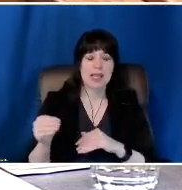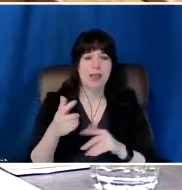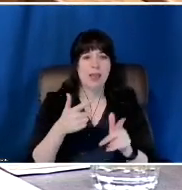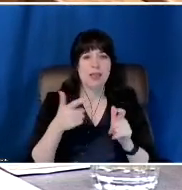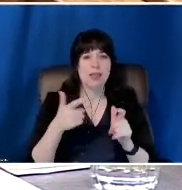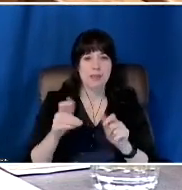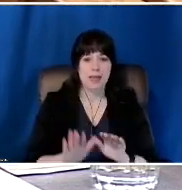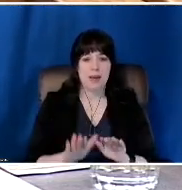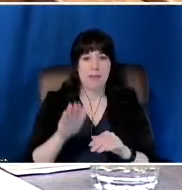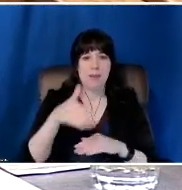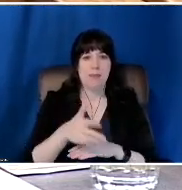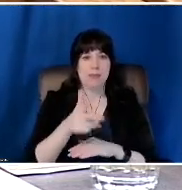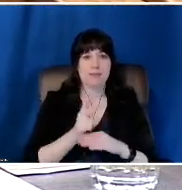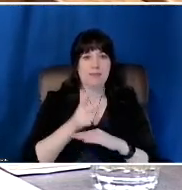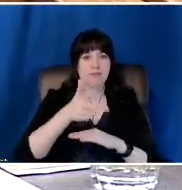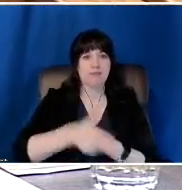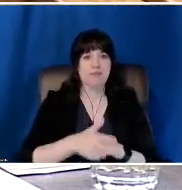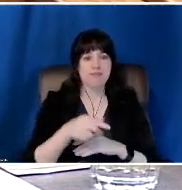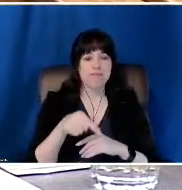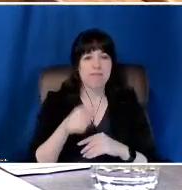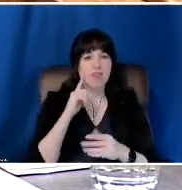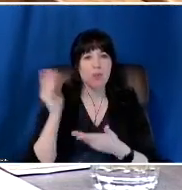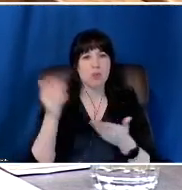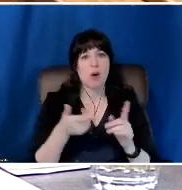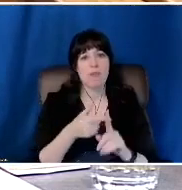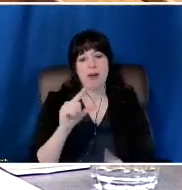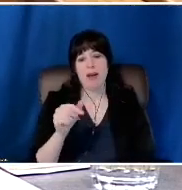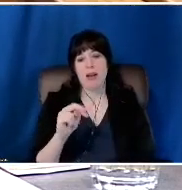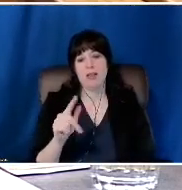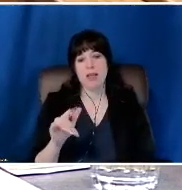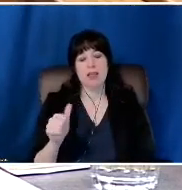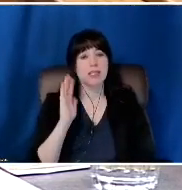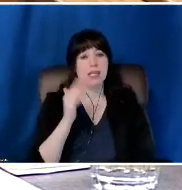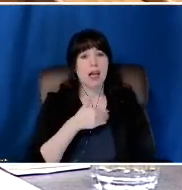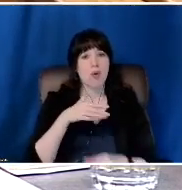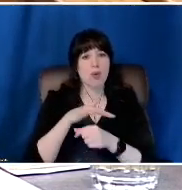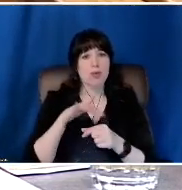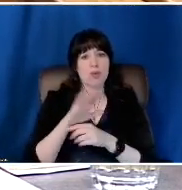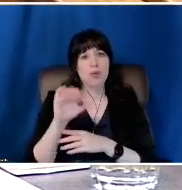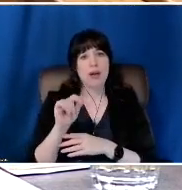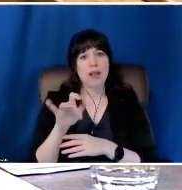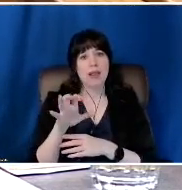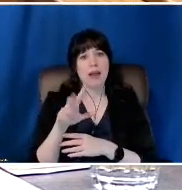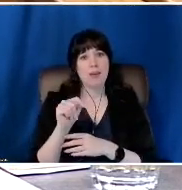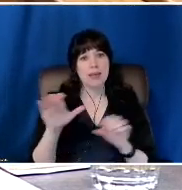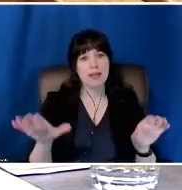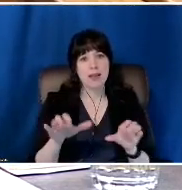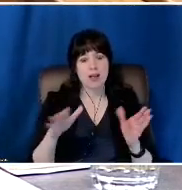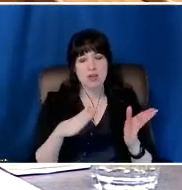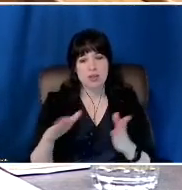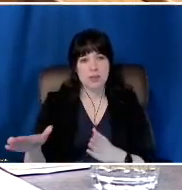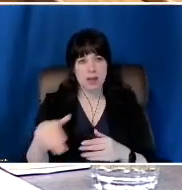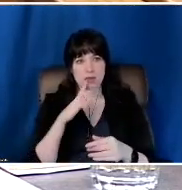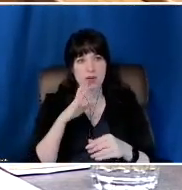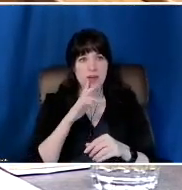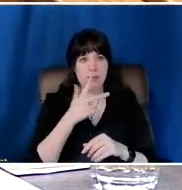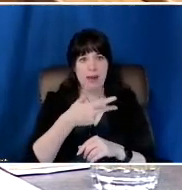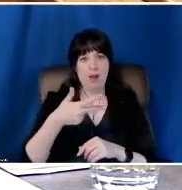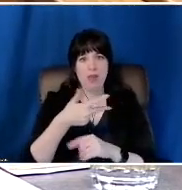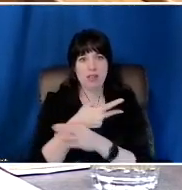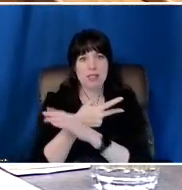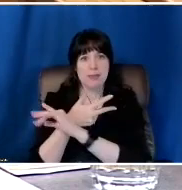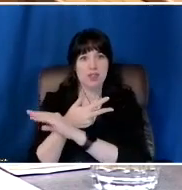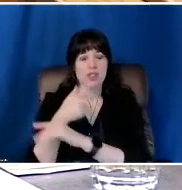Councilor Gonzalez. Our local climate action plan is ready to tackle the issue of carbon emissions that are generated from our transportation